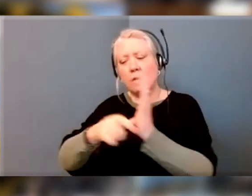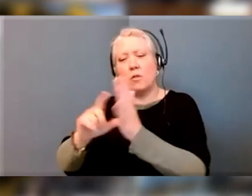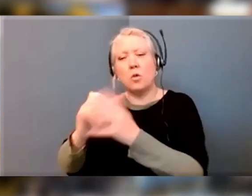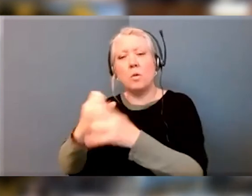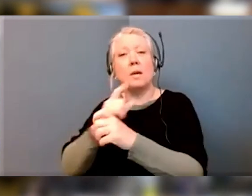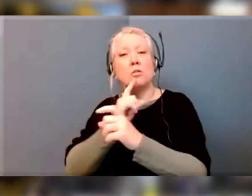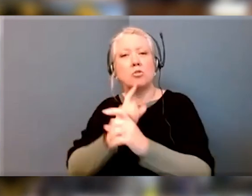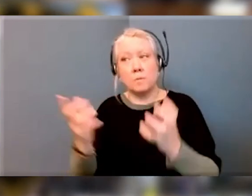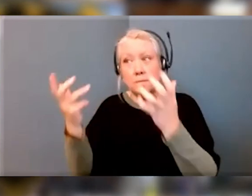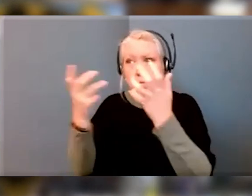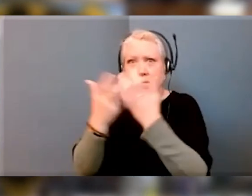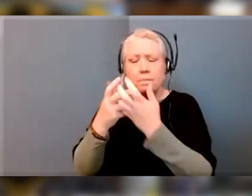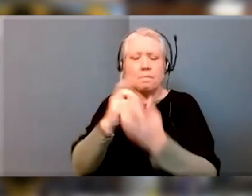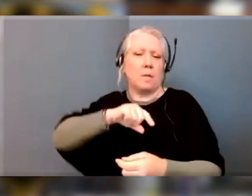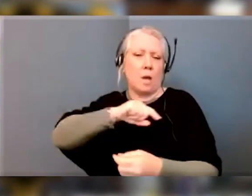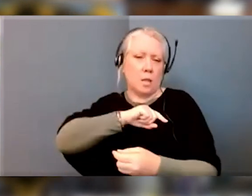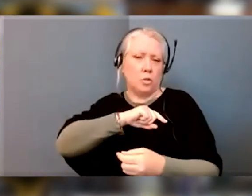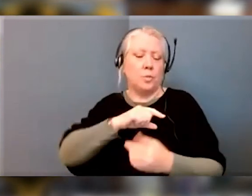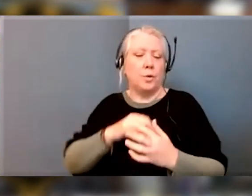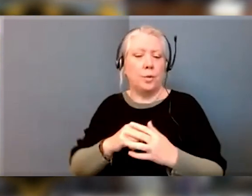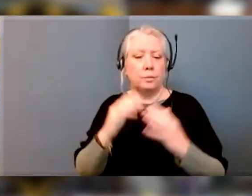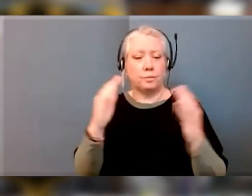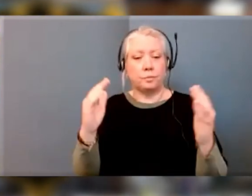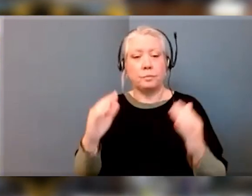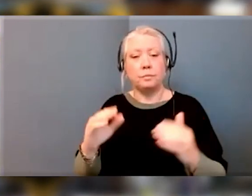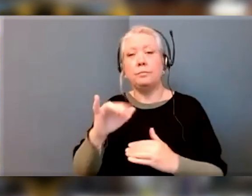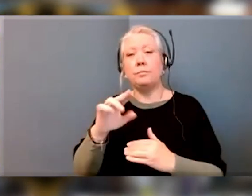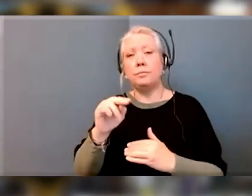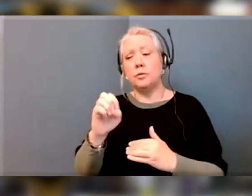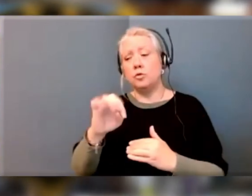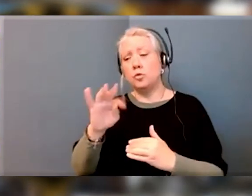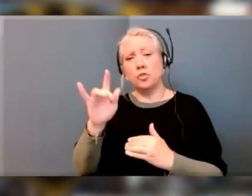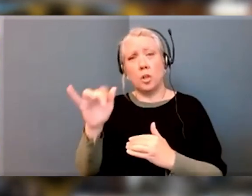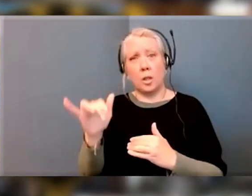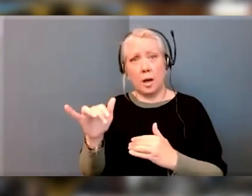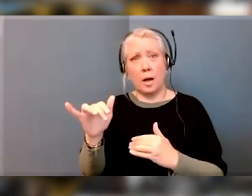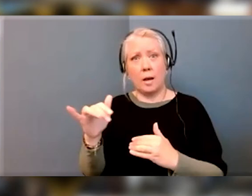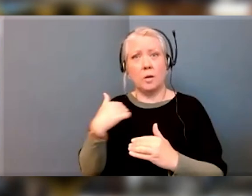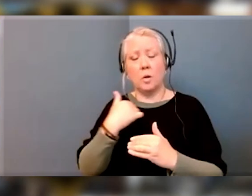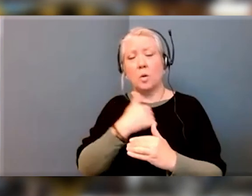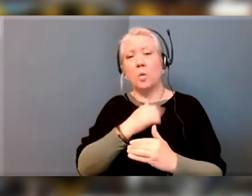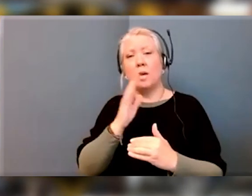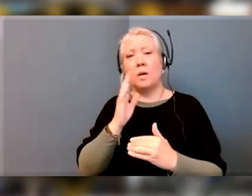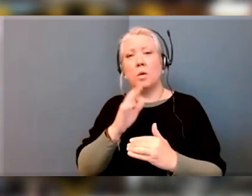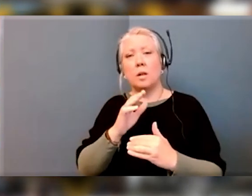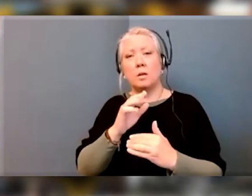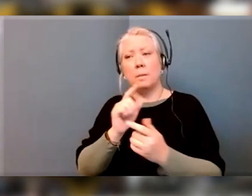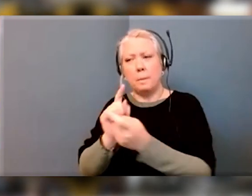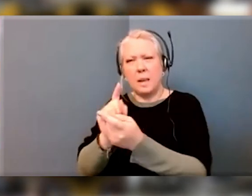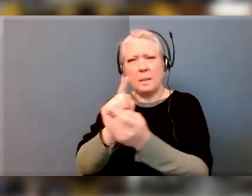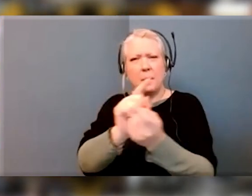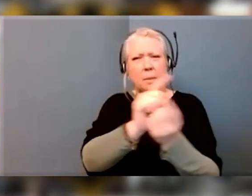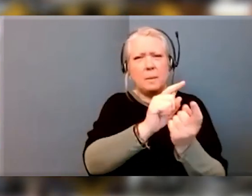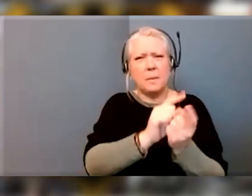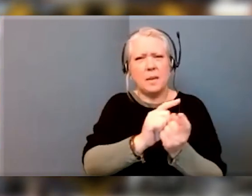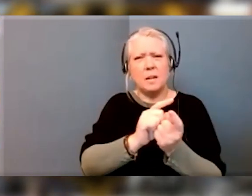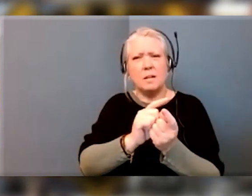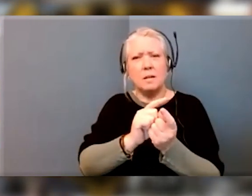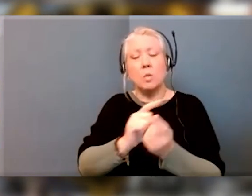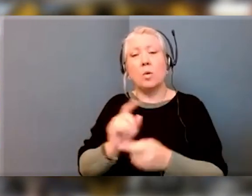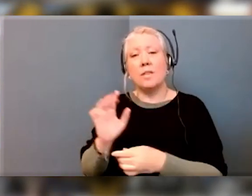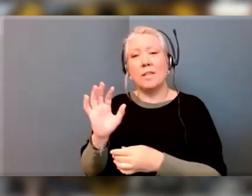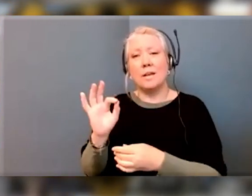during the months of June, July, we're going to be meeting with the 9 council districts to talk to them